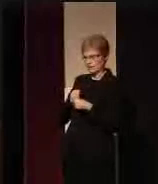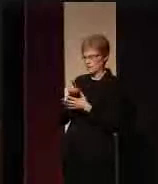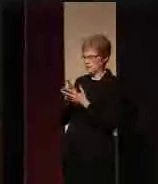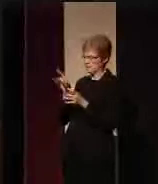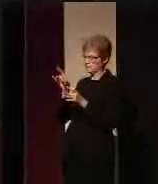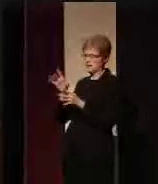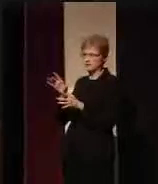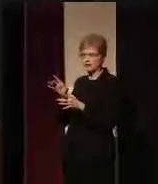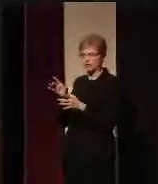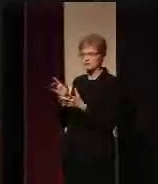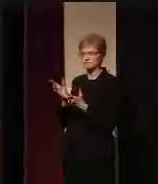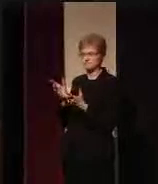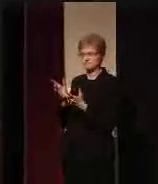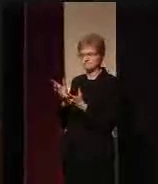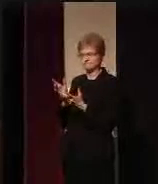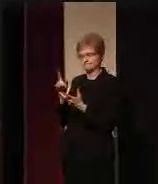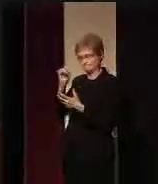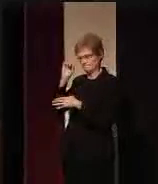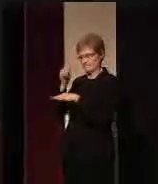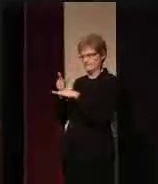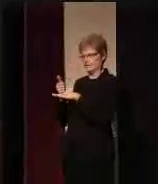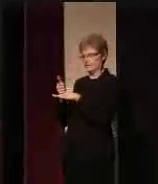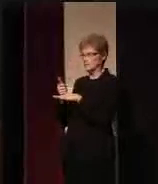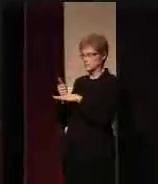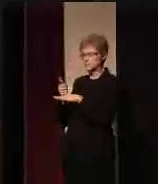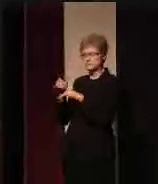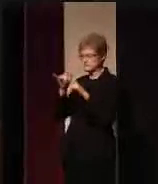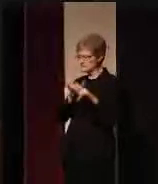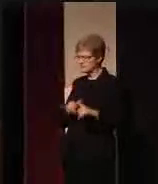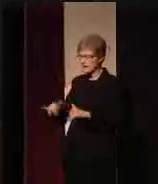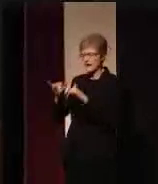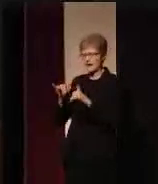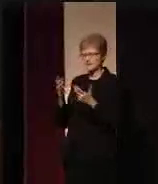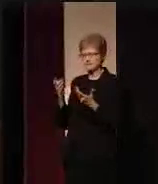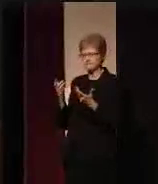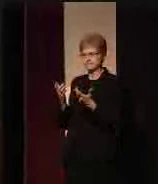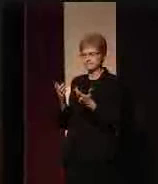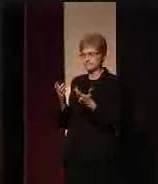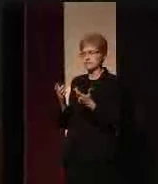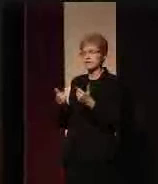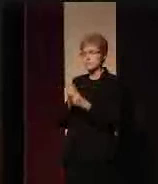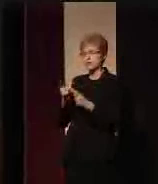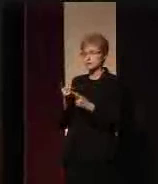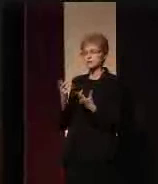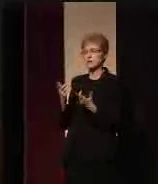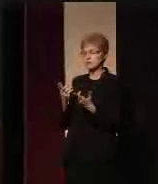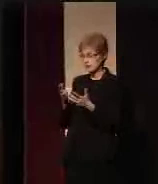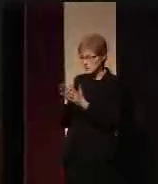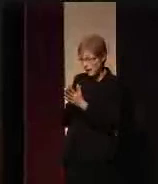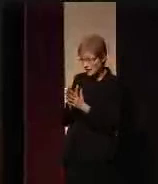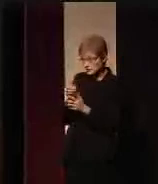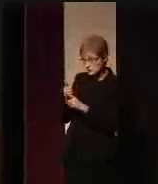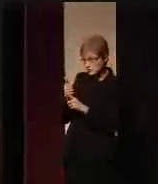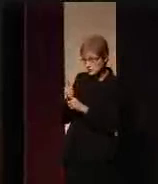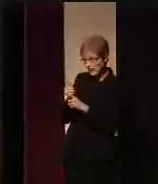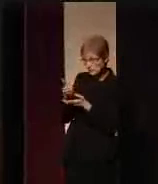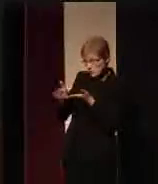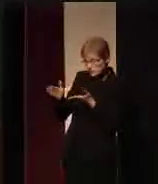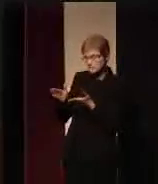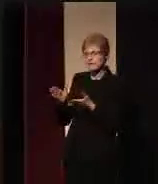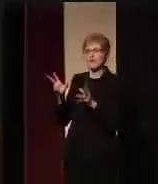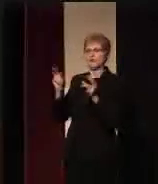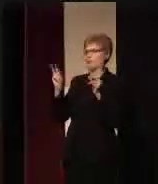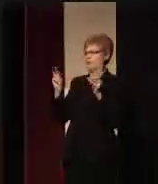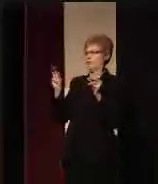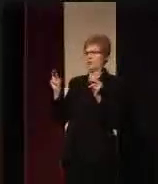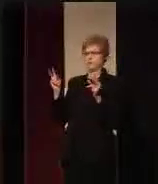of 21st century America, affecting their perceptions, while at the same time, most would strongly reject the idea that prejudice had any role